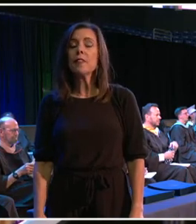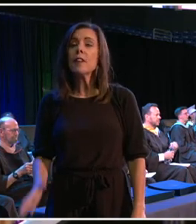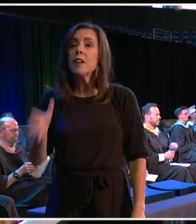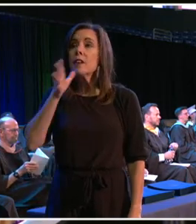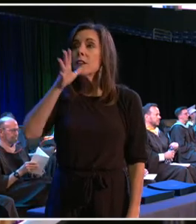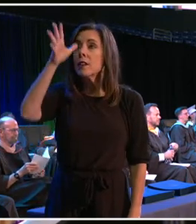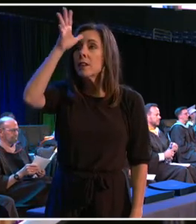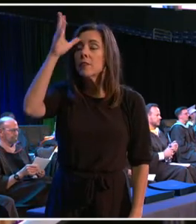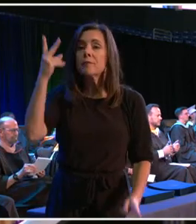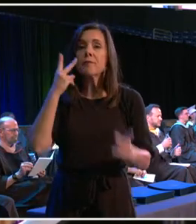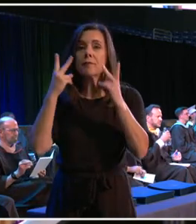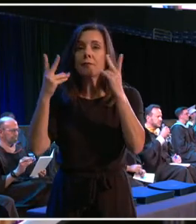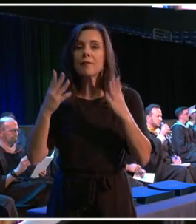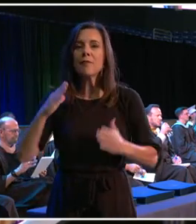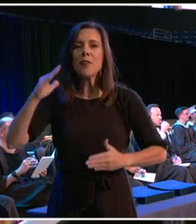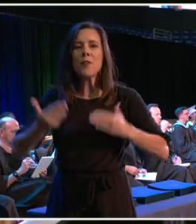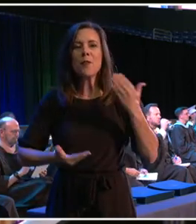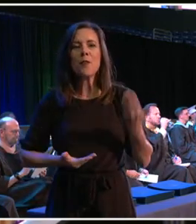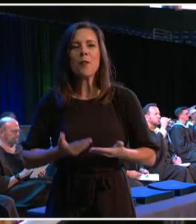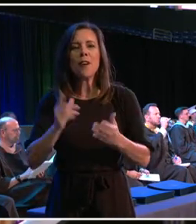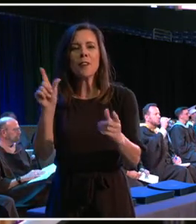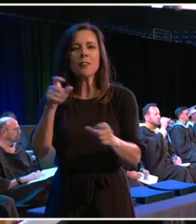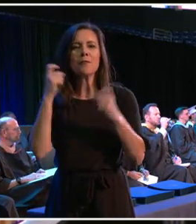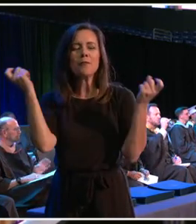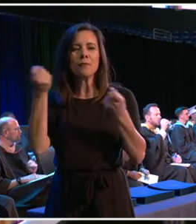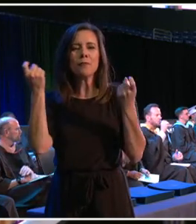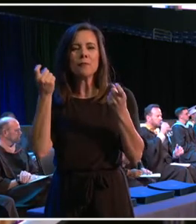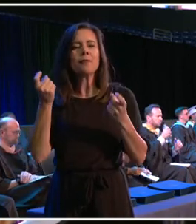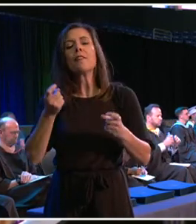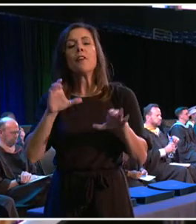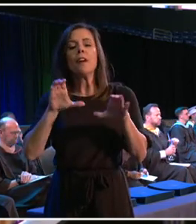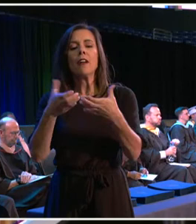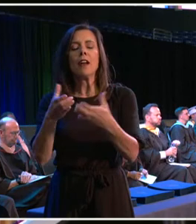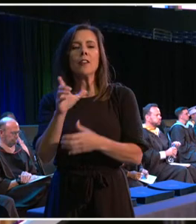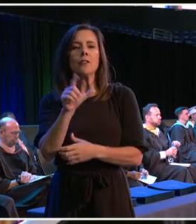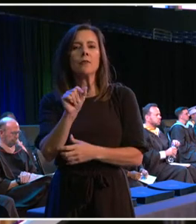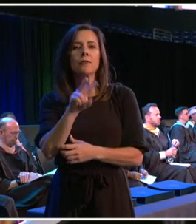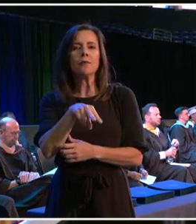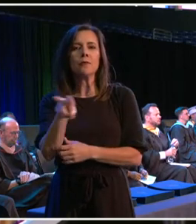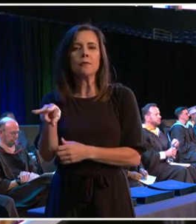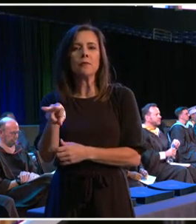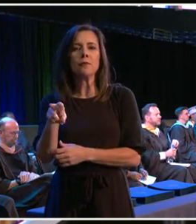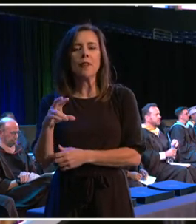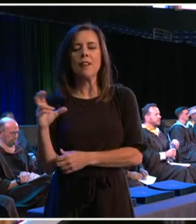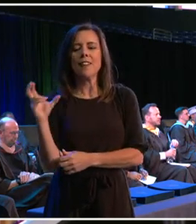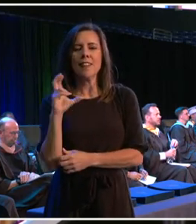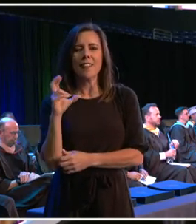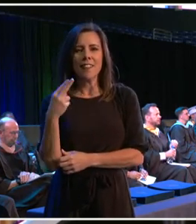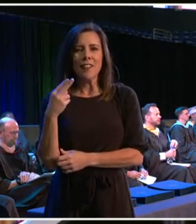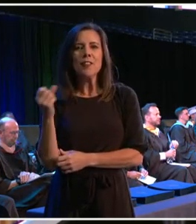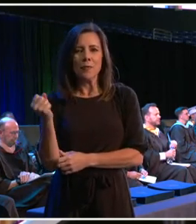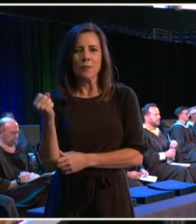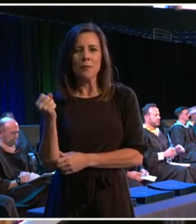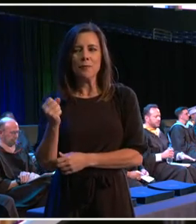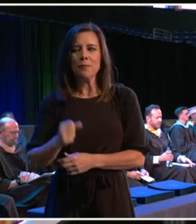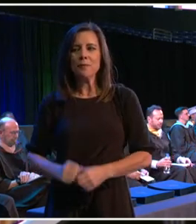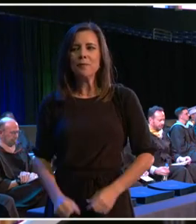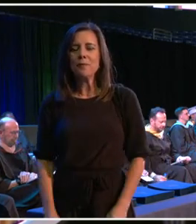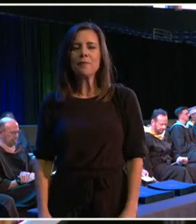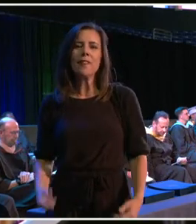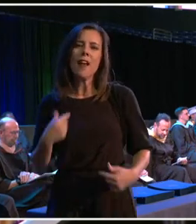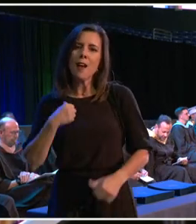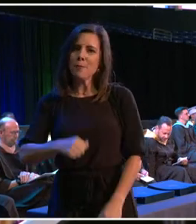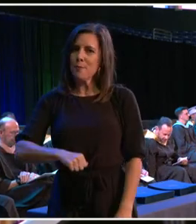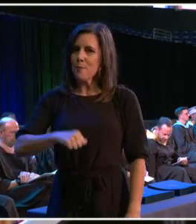Parents and guests, welcome to our commencement ceremony for the class of 2022 of Cypress Ridge High School. I'm